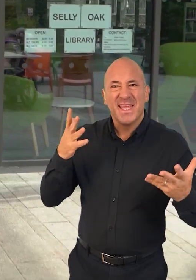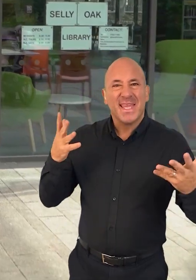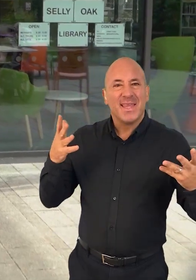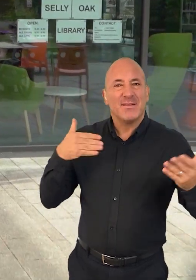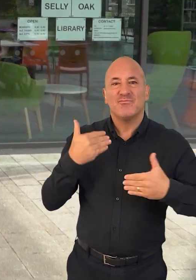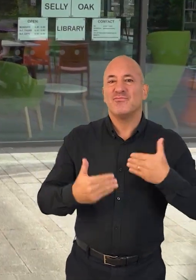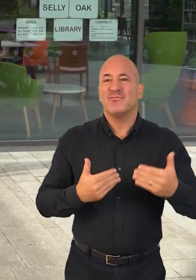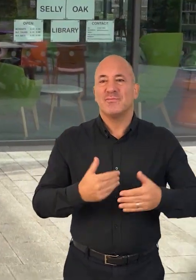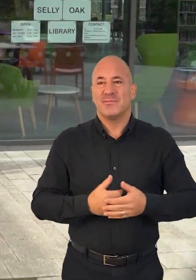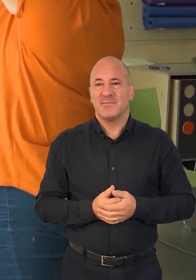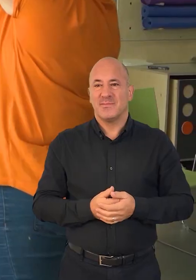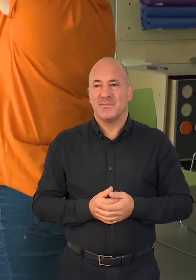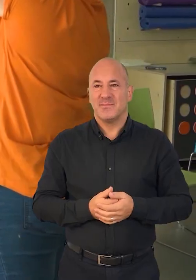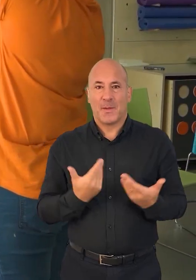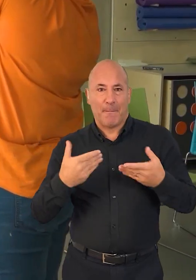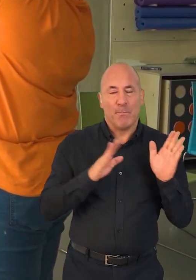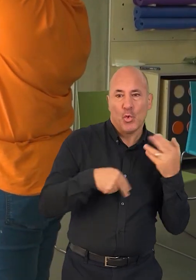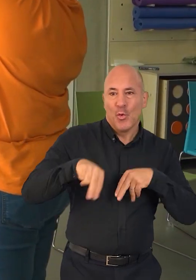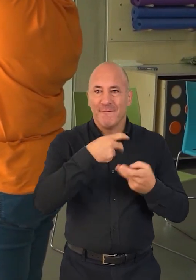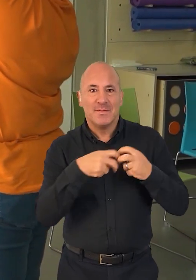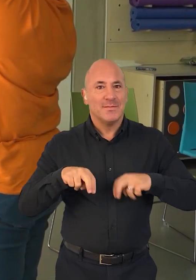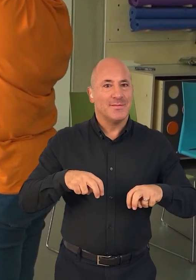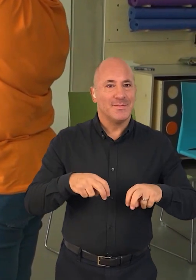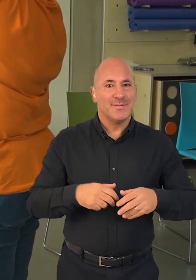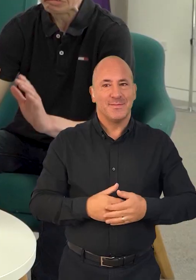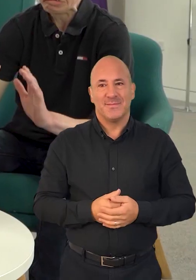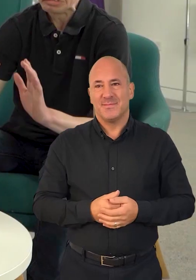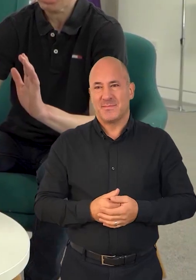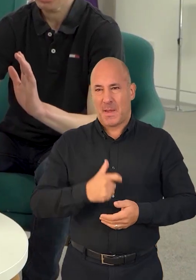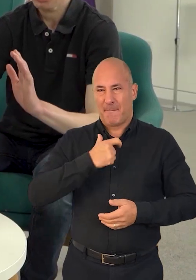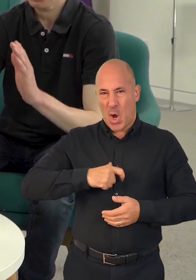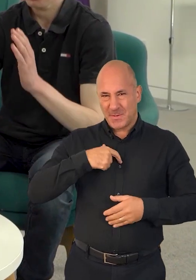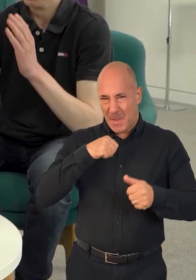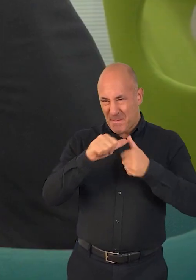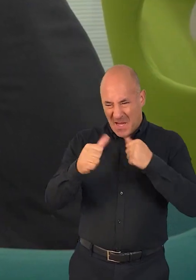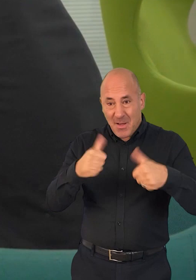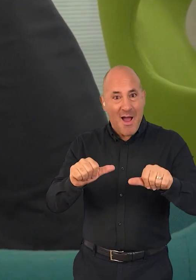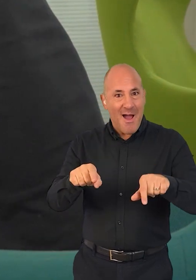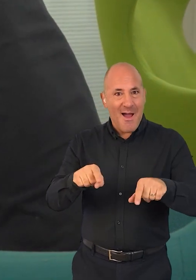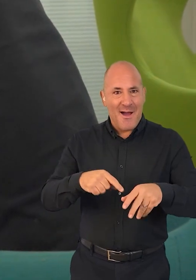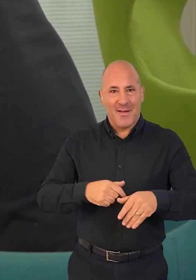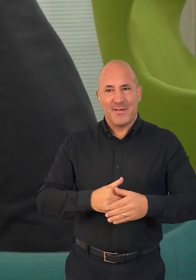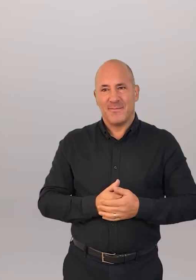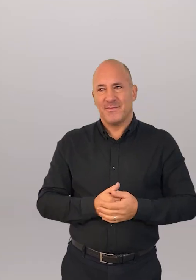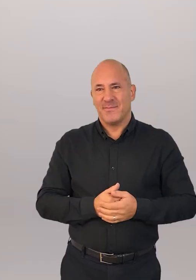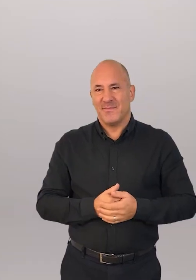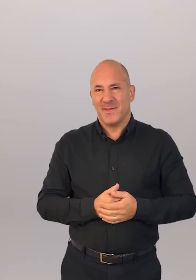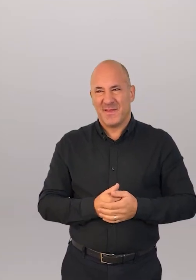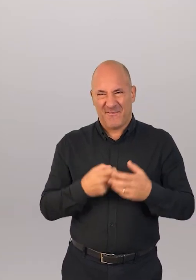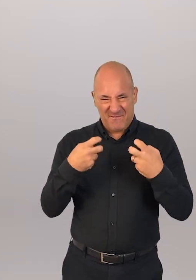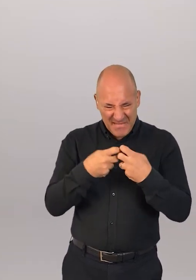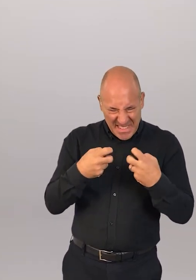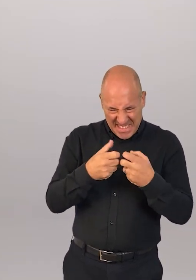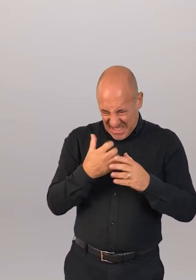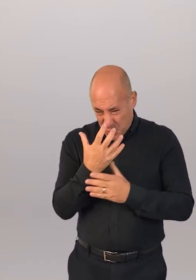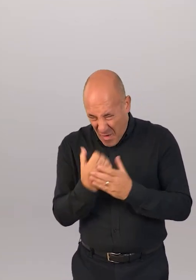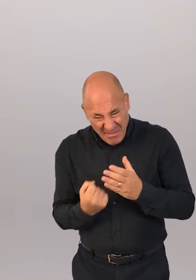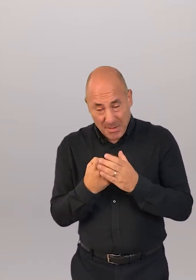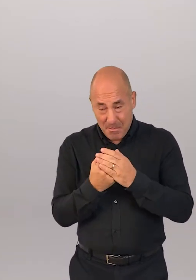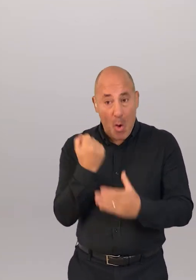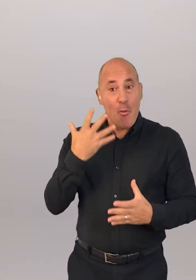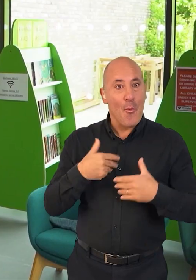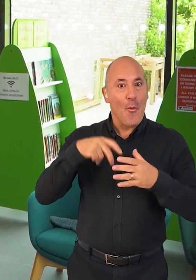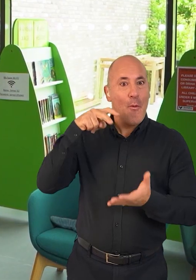To break free. Break moves. Break a personal best. Break the laws of